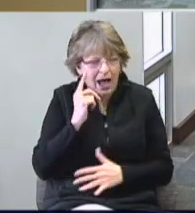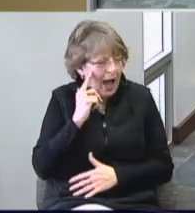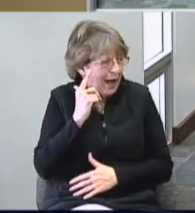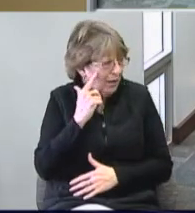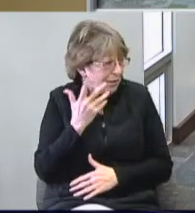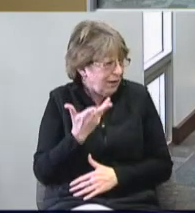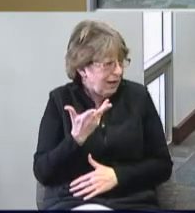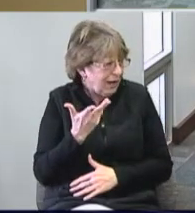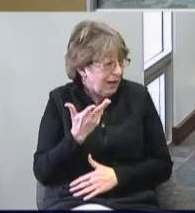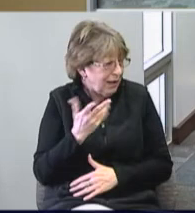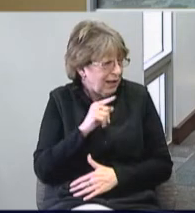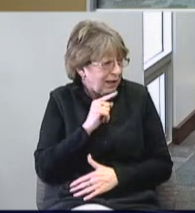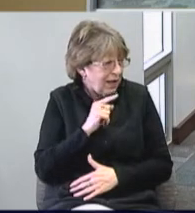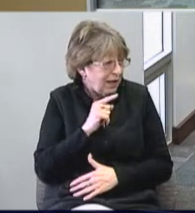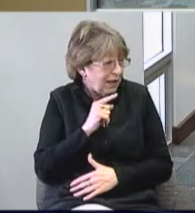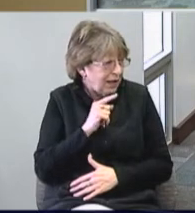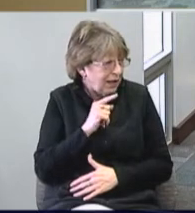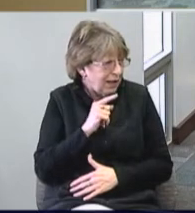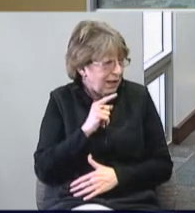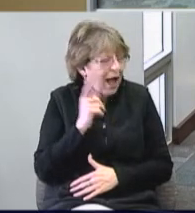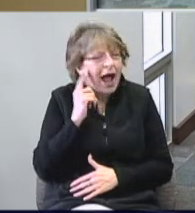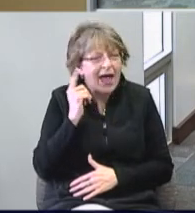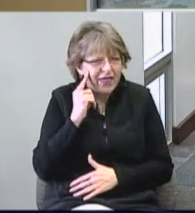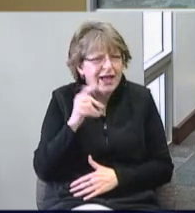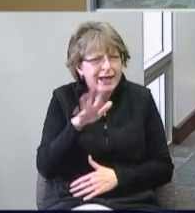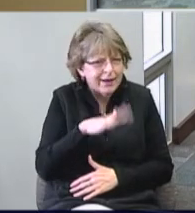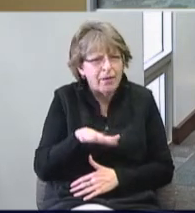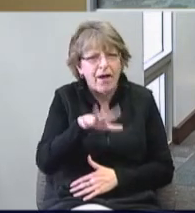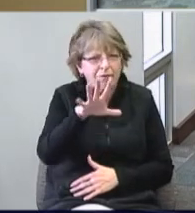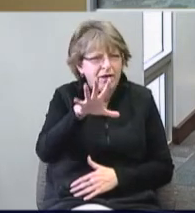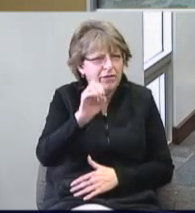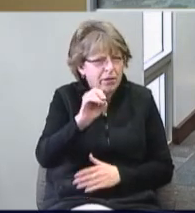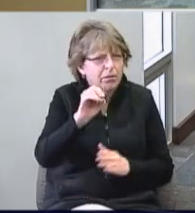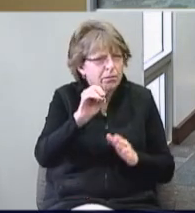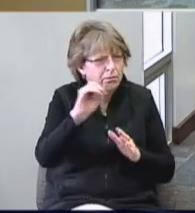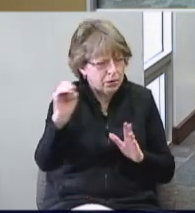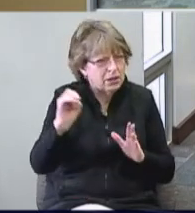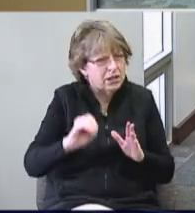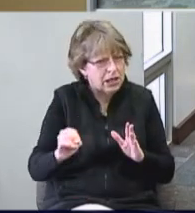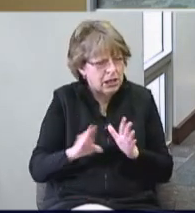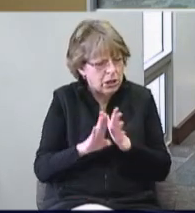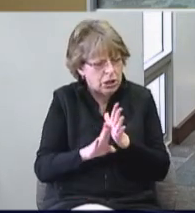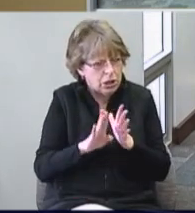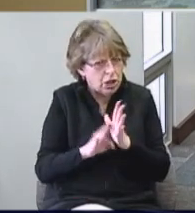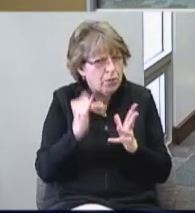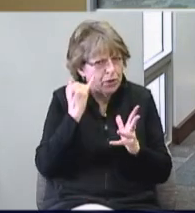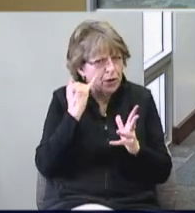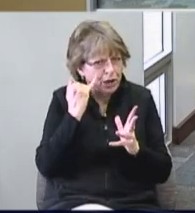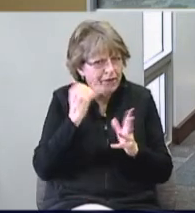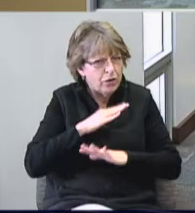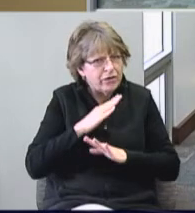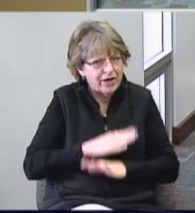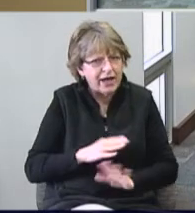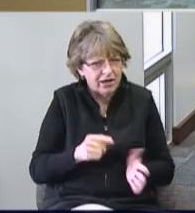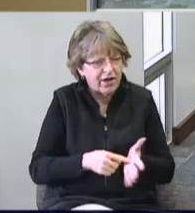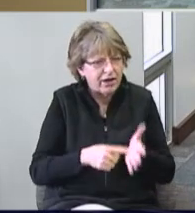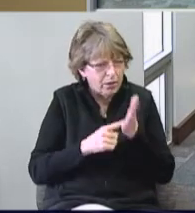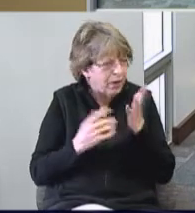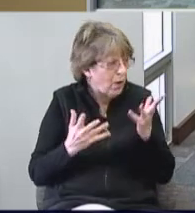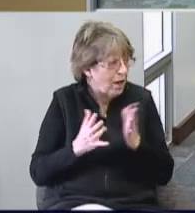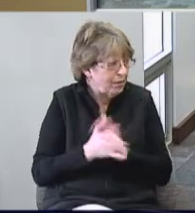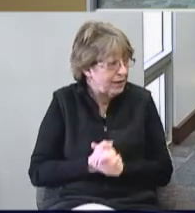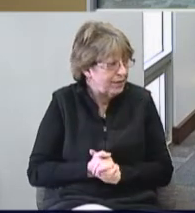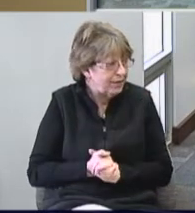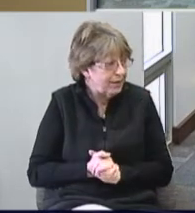50% if you do qualify. And we have a series of submissions that they make to see if they